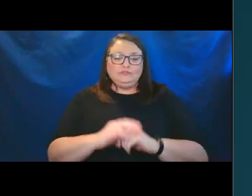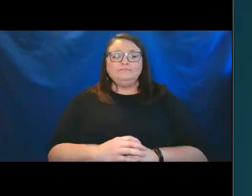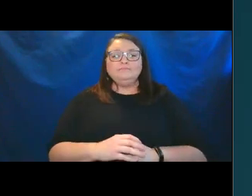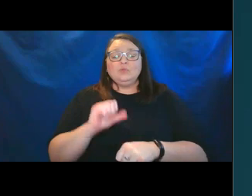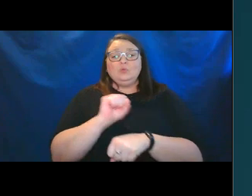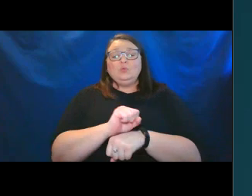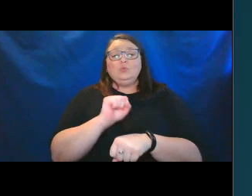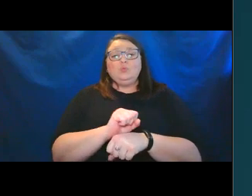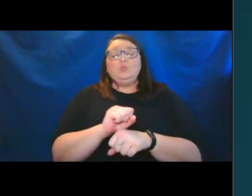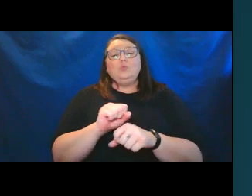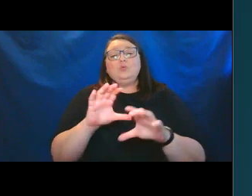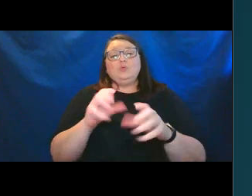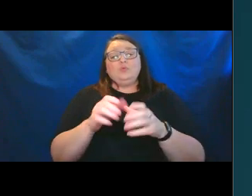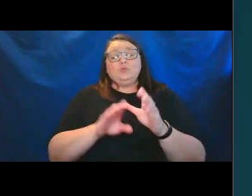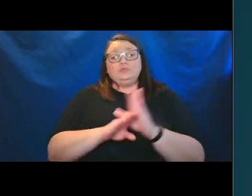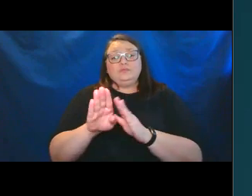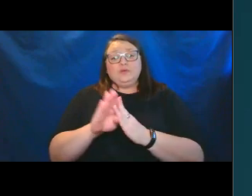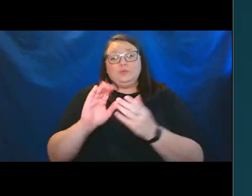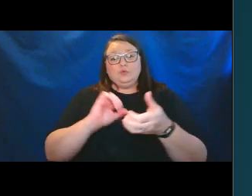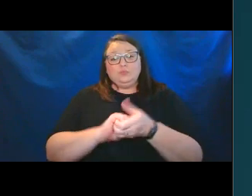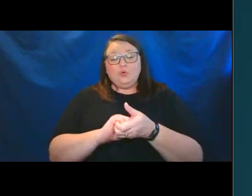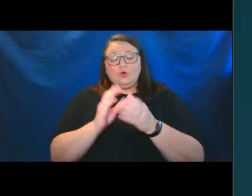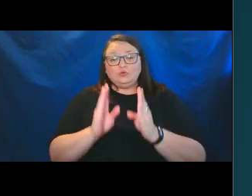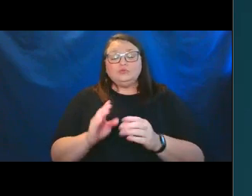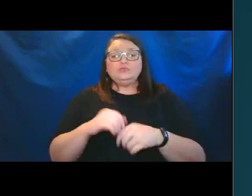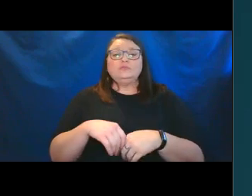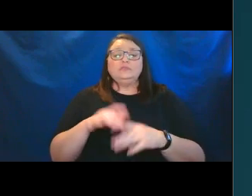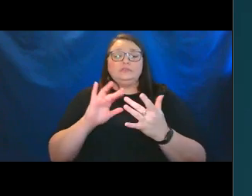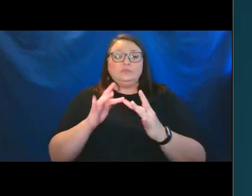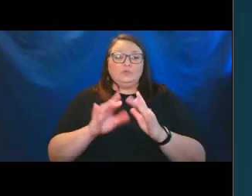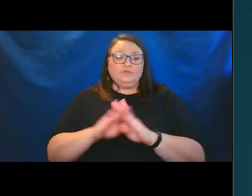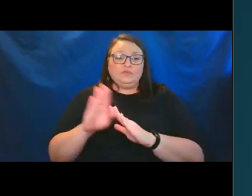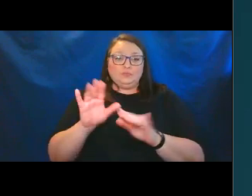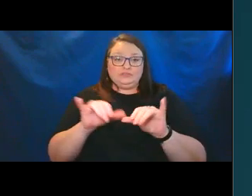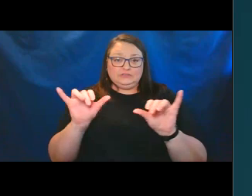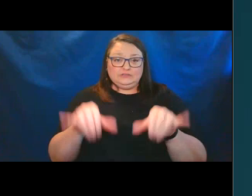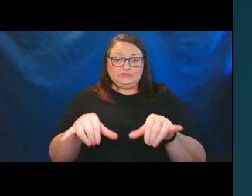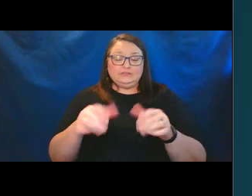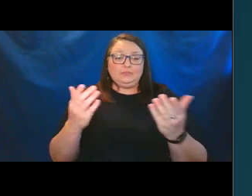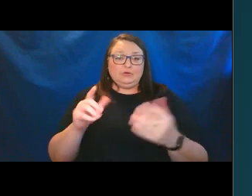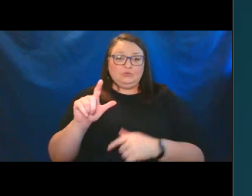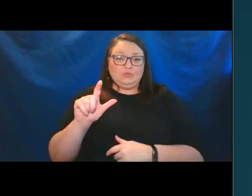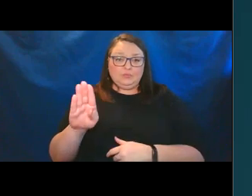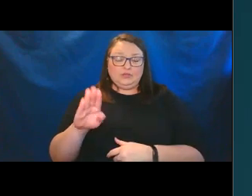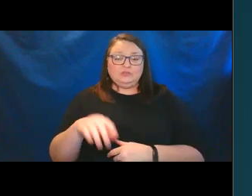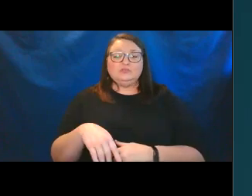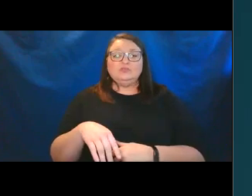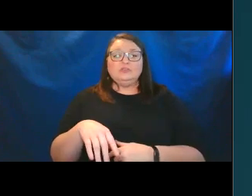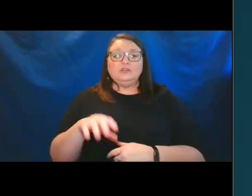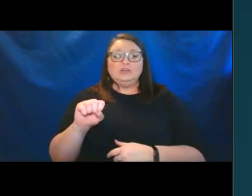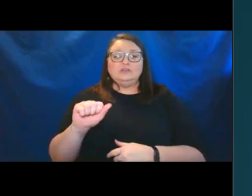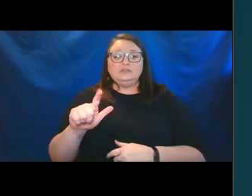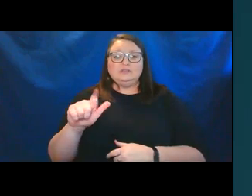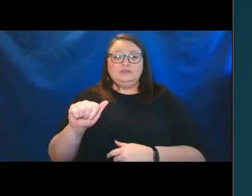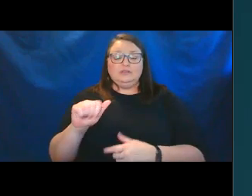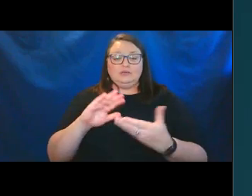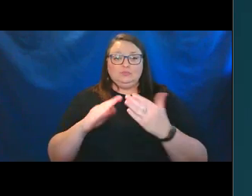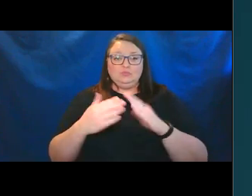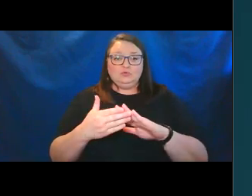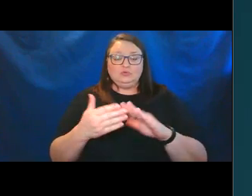development partners, which includes our workforce development system, both here in Long Beach and in our SELA communities. We have